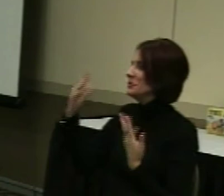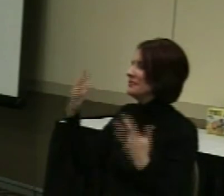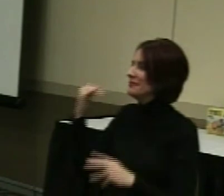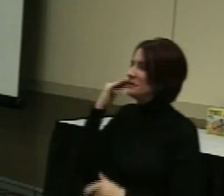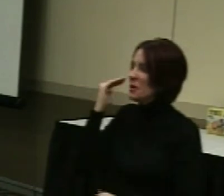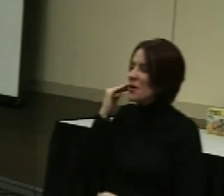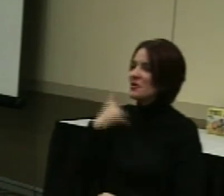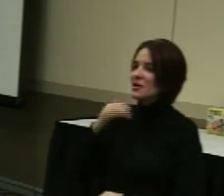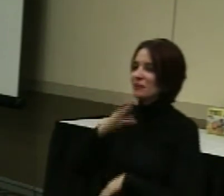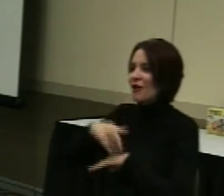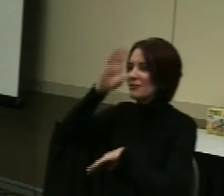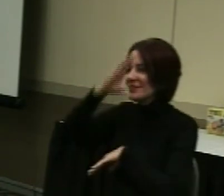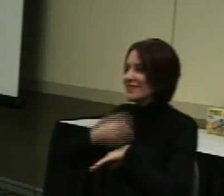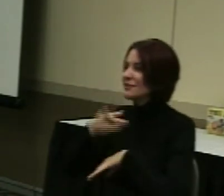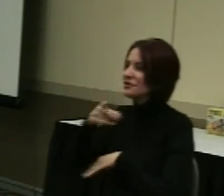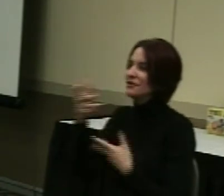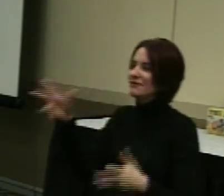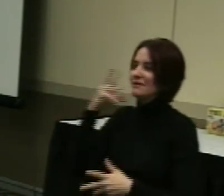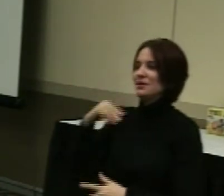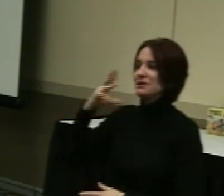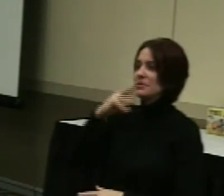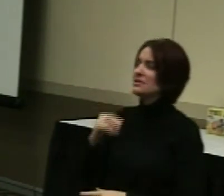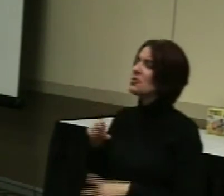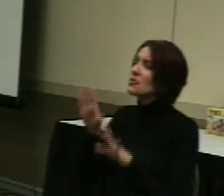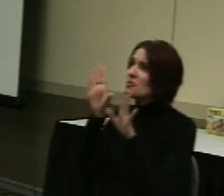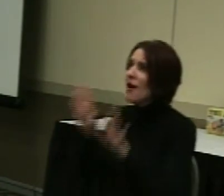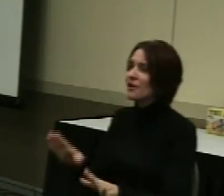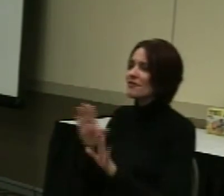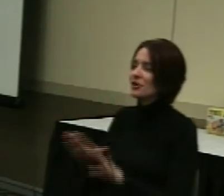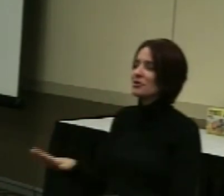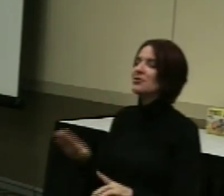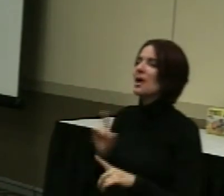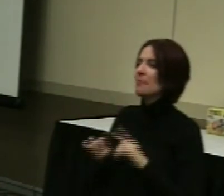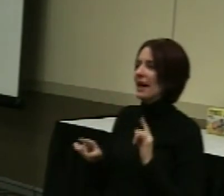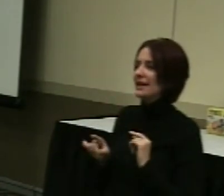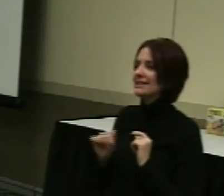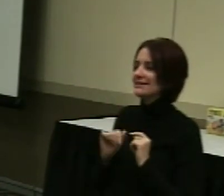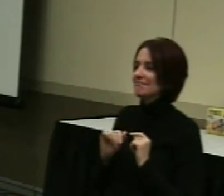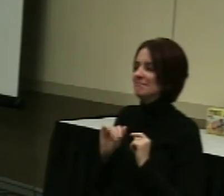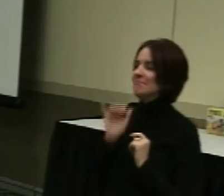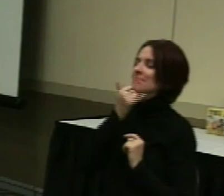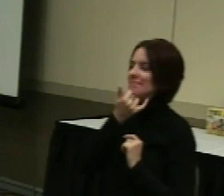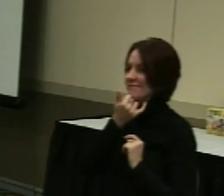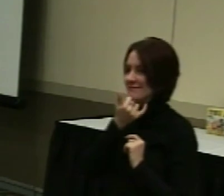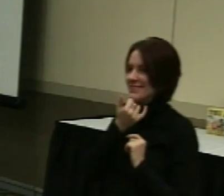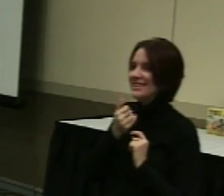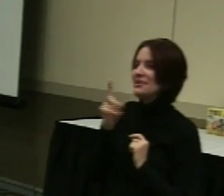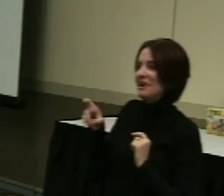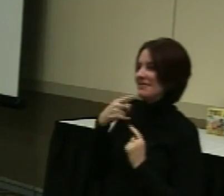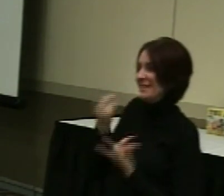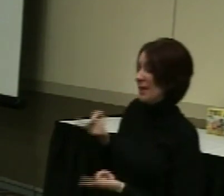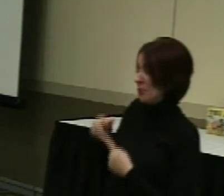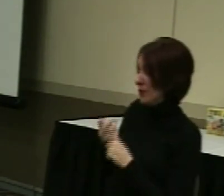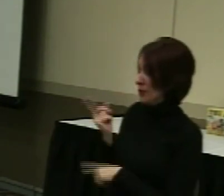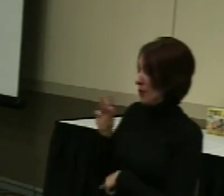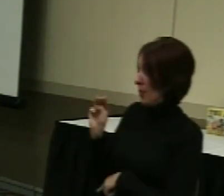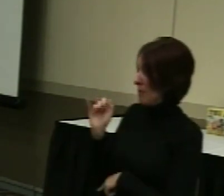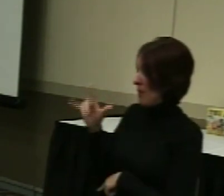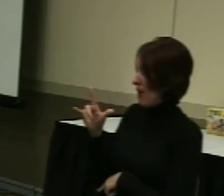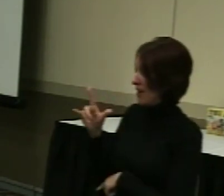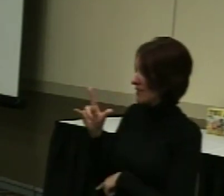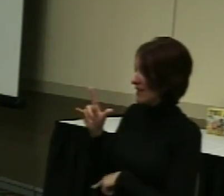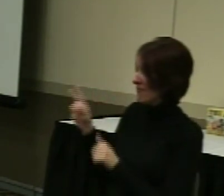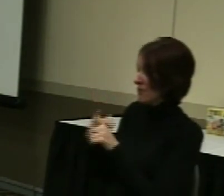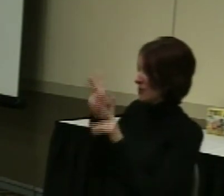you have sons, and they are marvelous children. But we need to tell them that when they go to the mall, they don't give the first person they see a